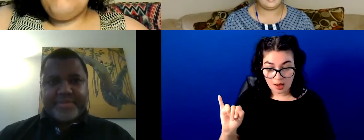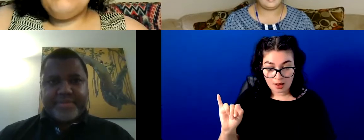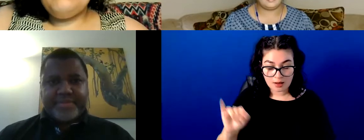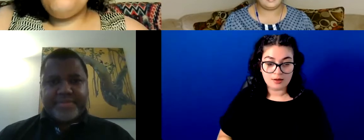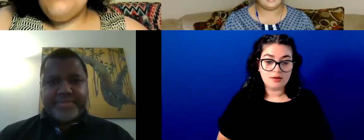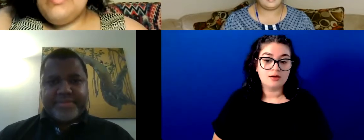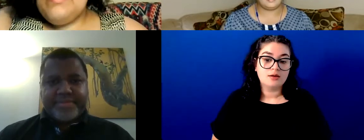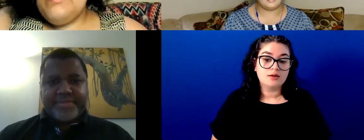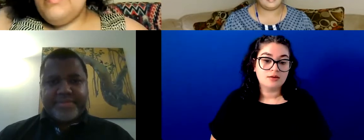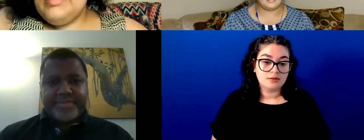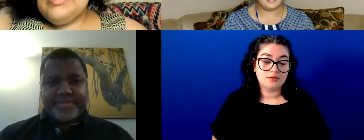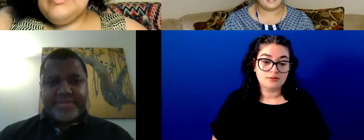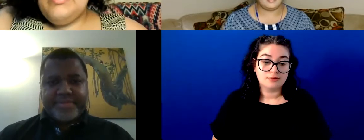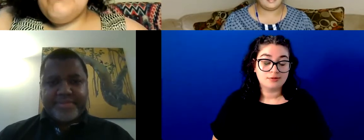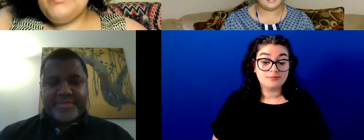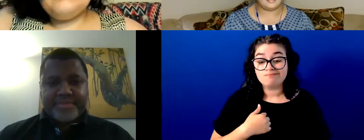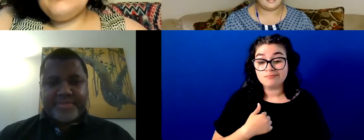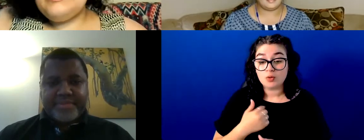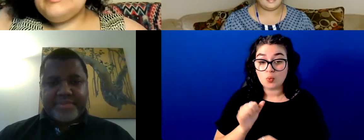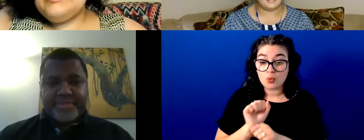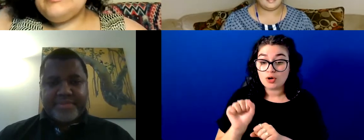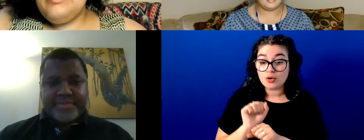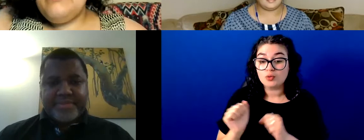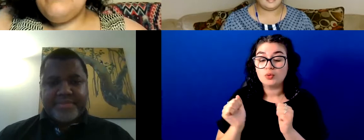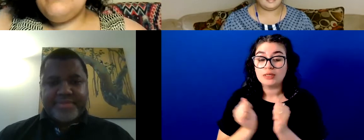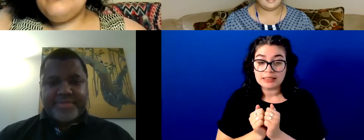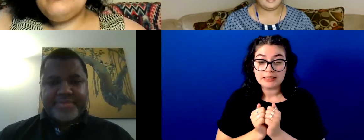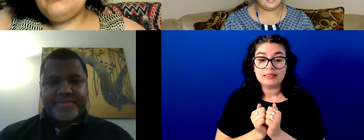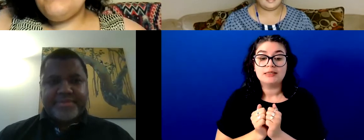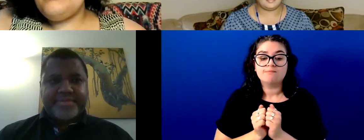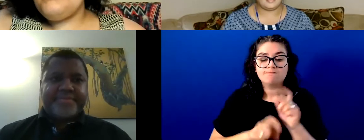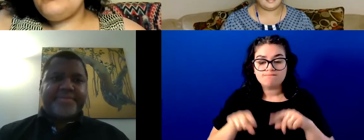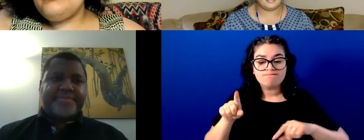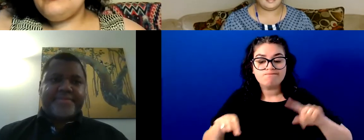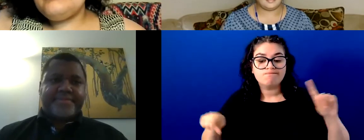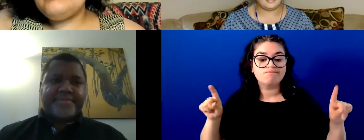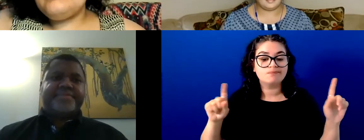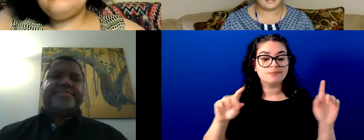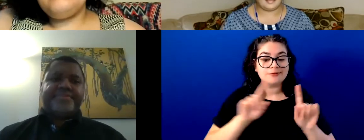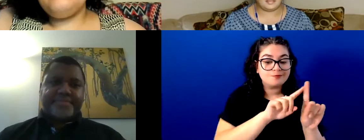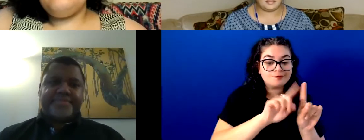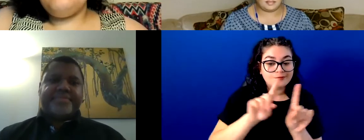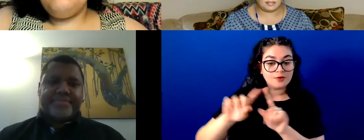I have had the wonderful pleasure of working with a series of different communities